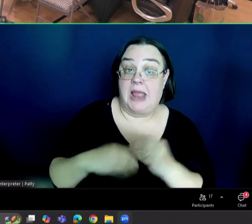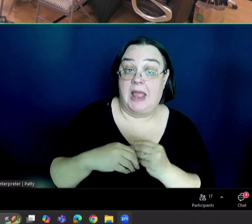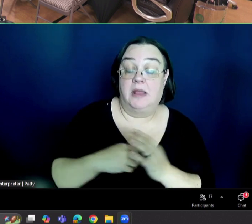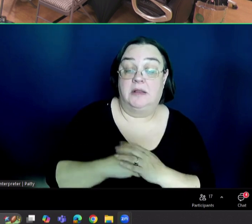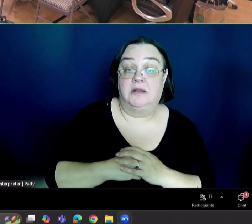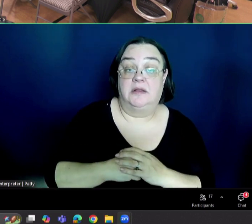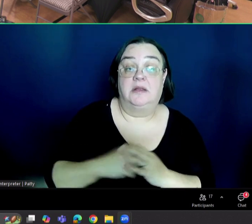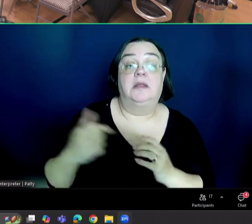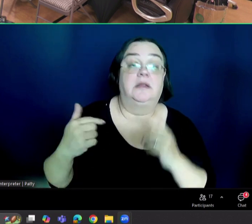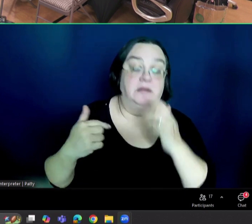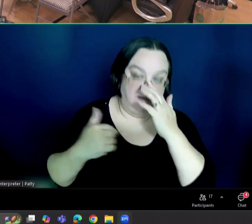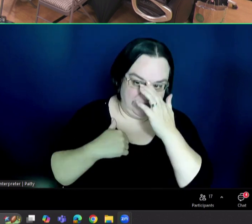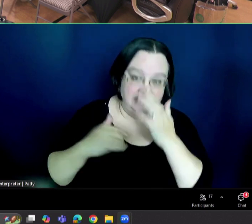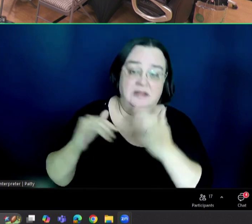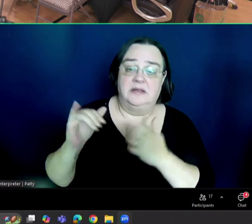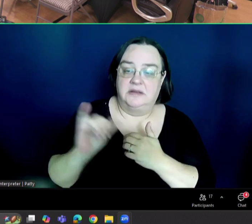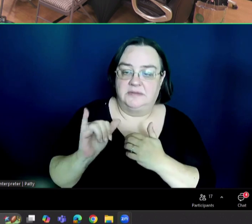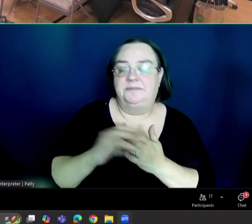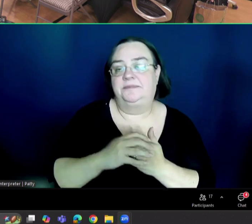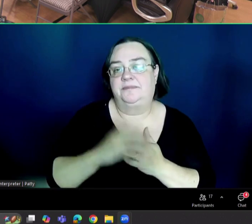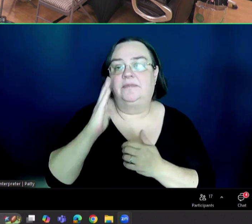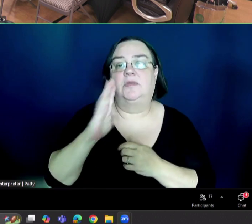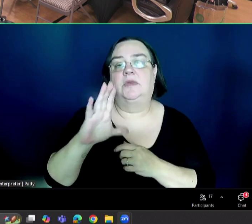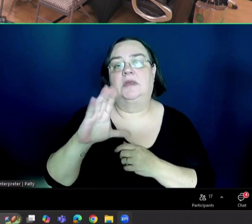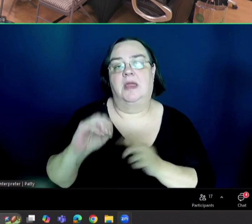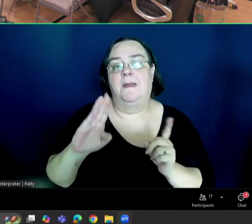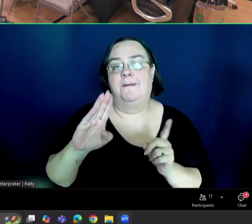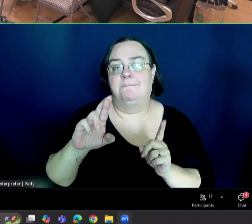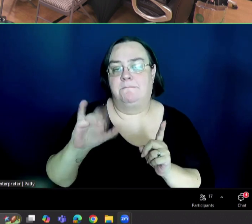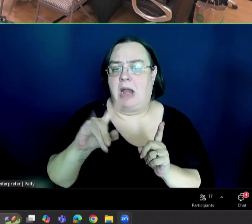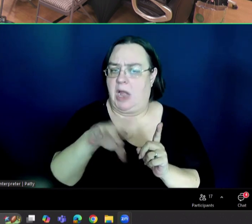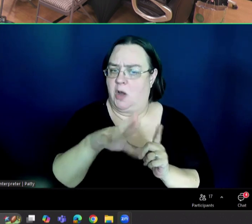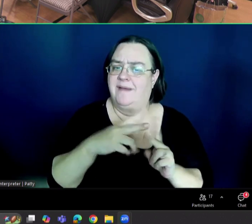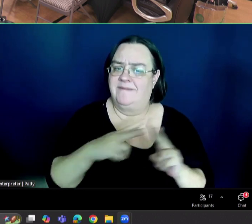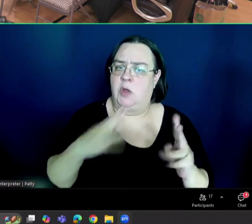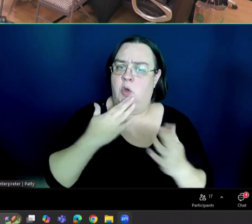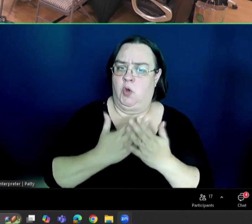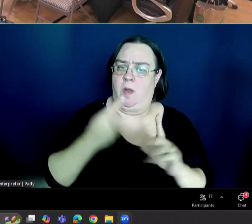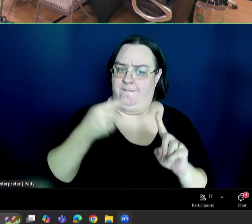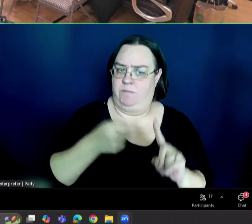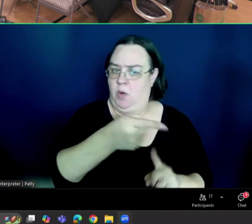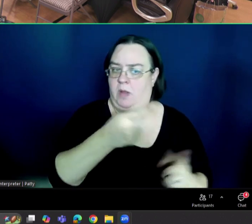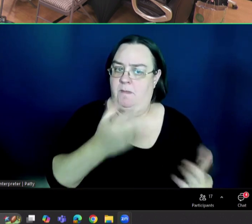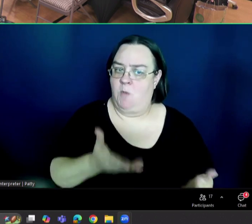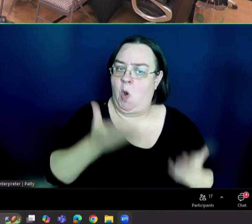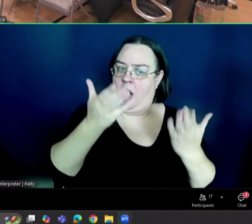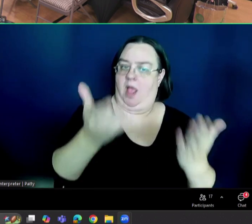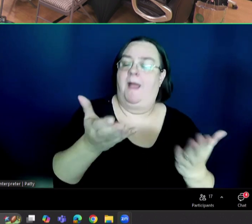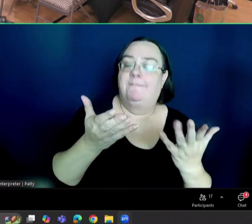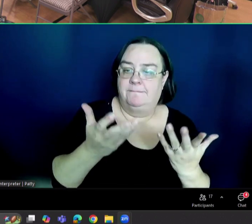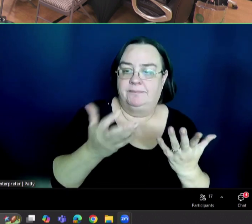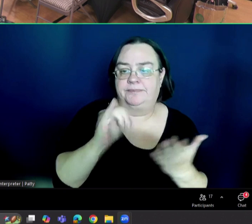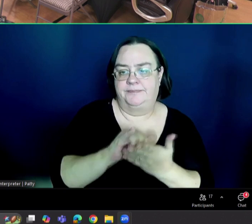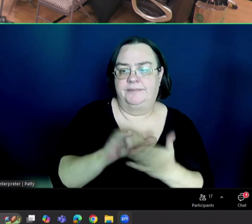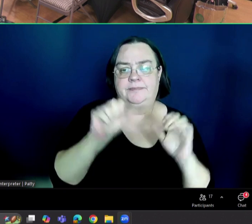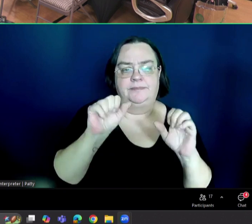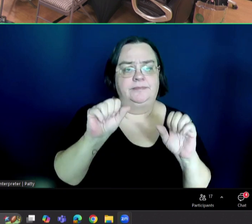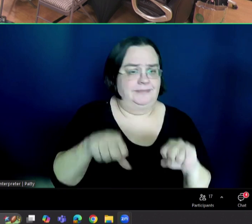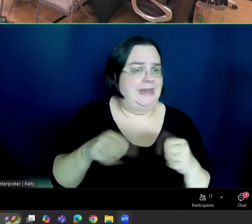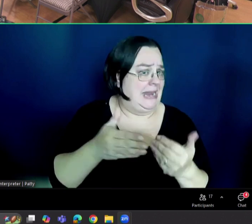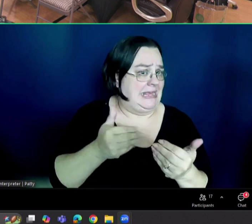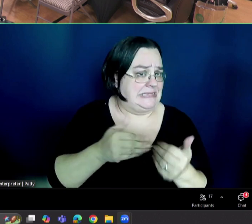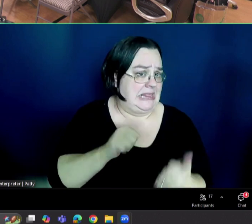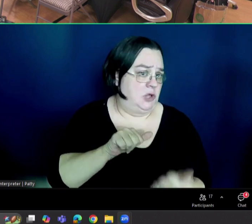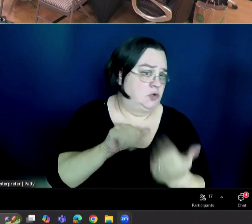I too, Councilmember Barney, you bring up a very good point that I think can be addressed very easily from